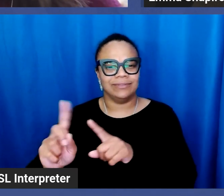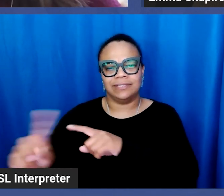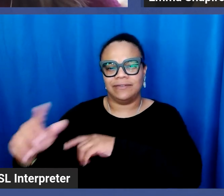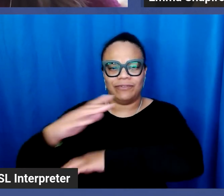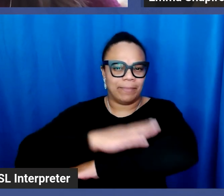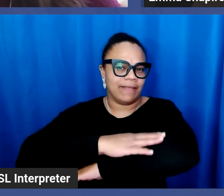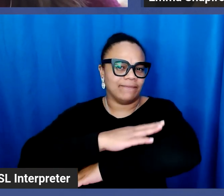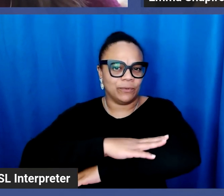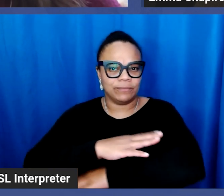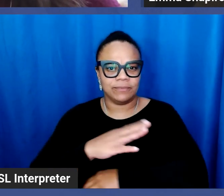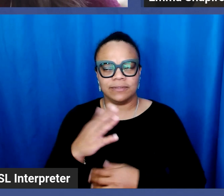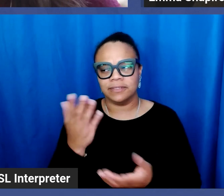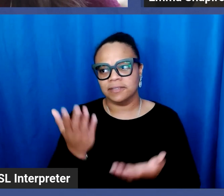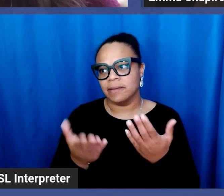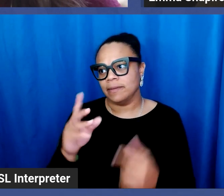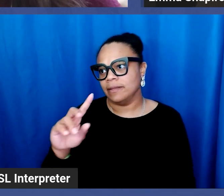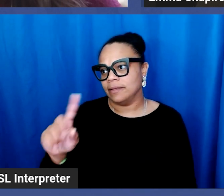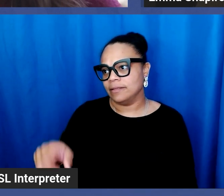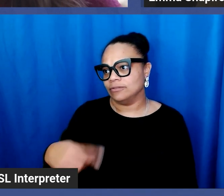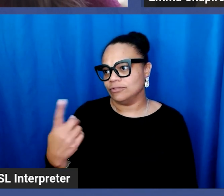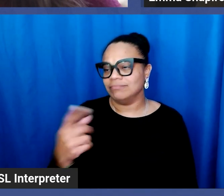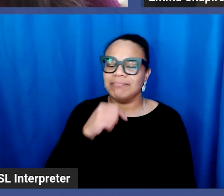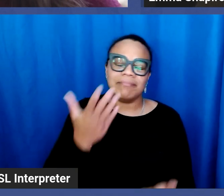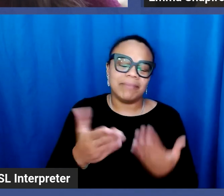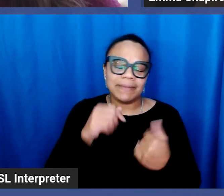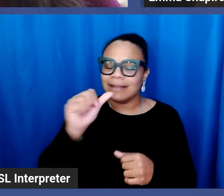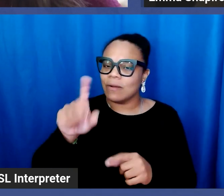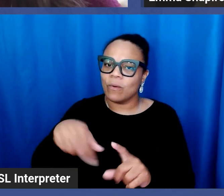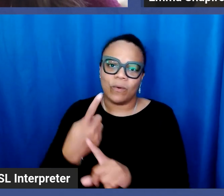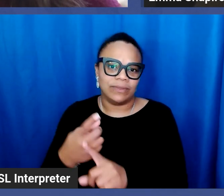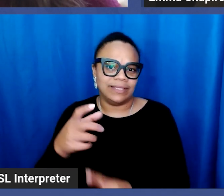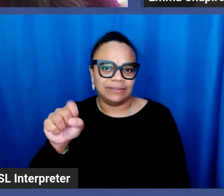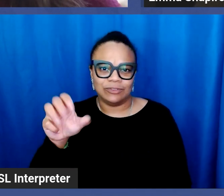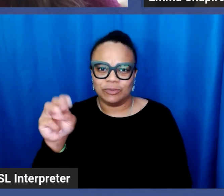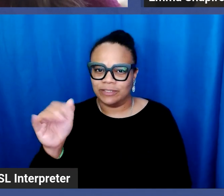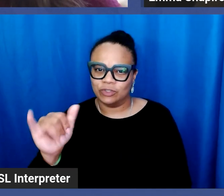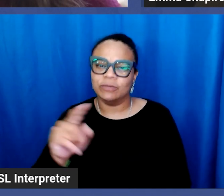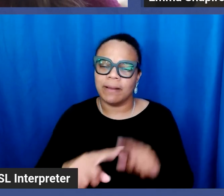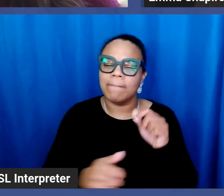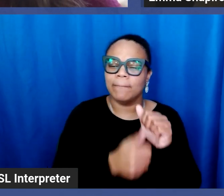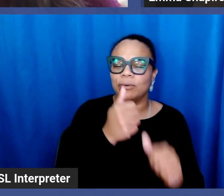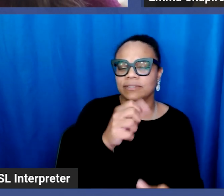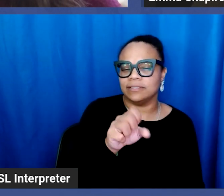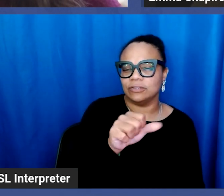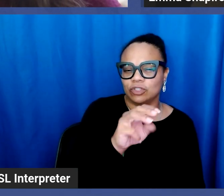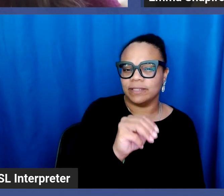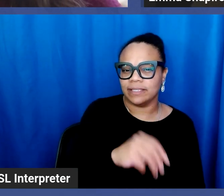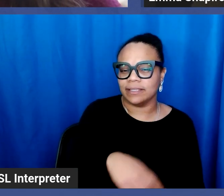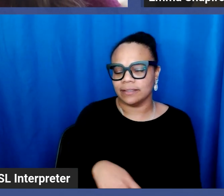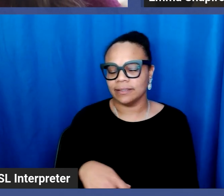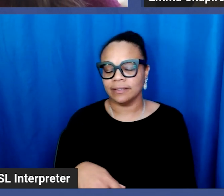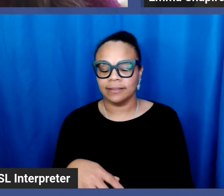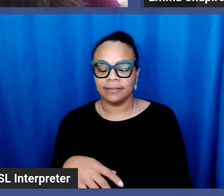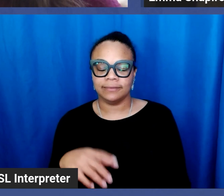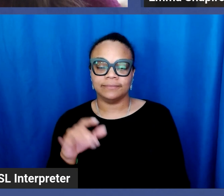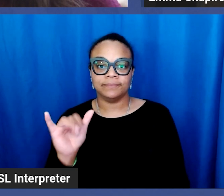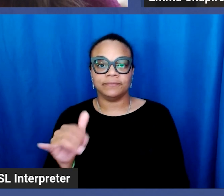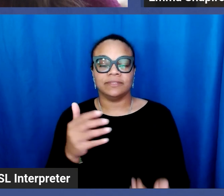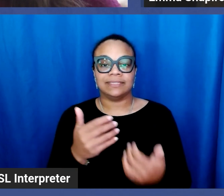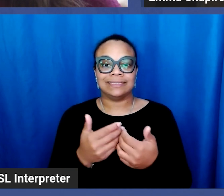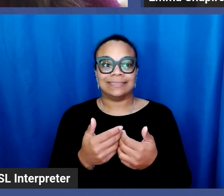platforms, maybe beyond social media as well, but it's primarily social media. And these are just